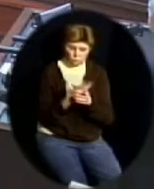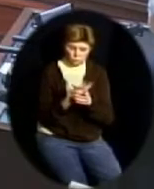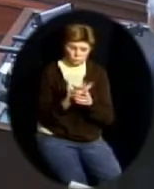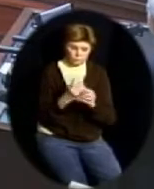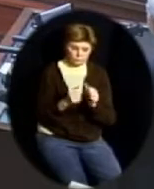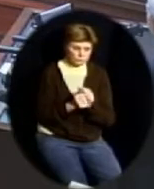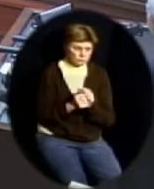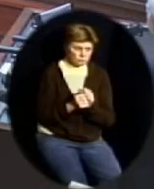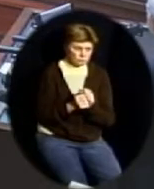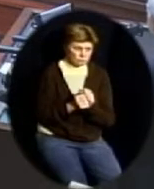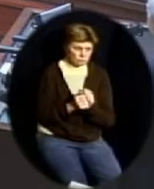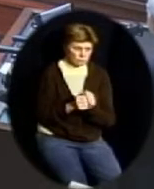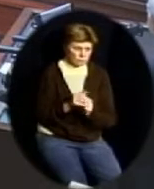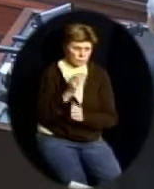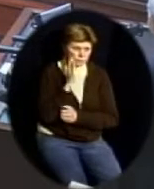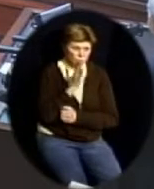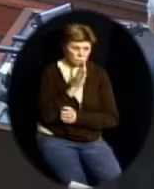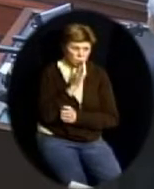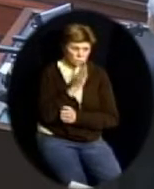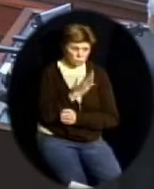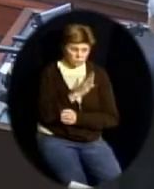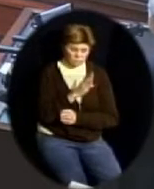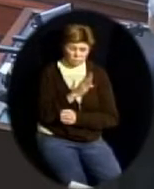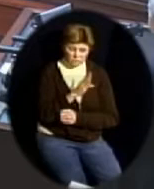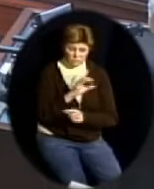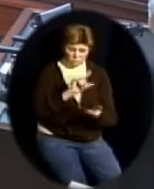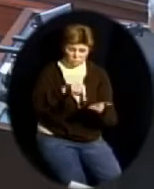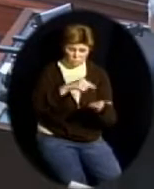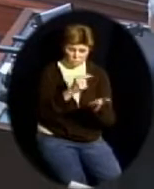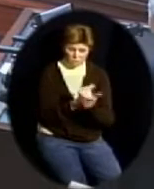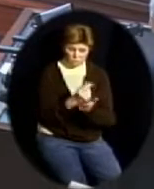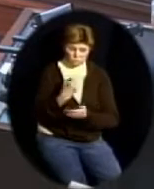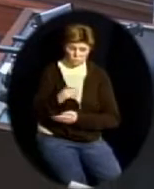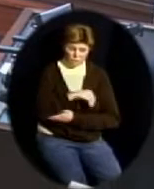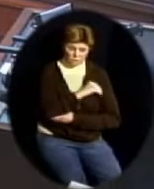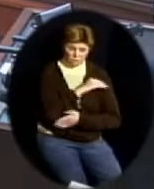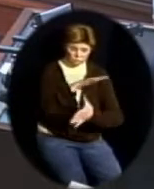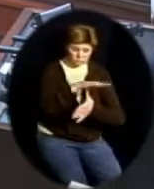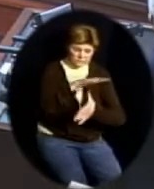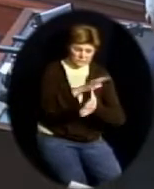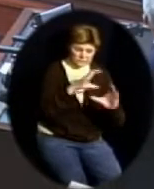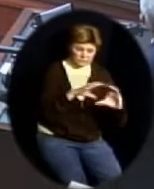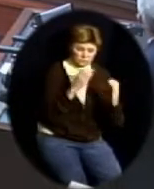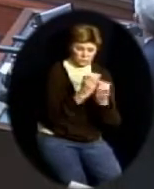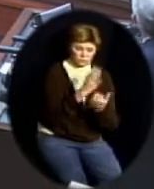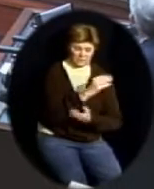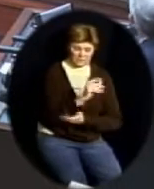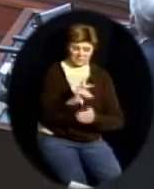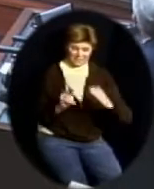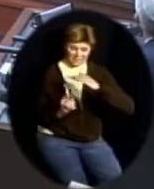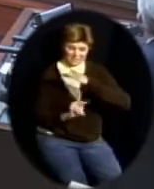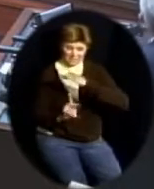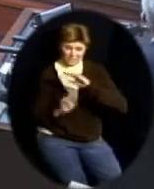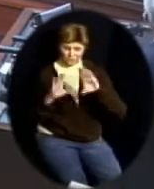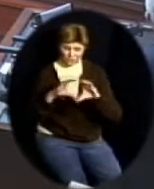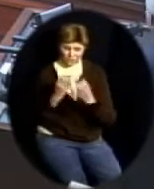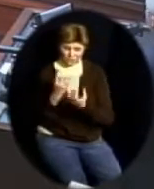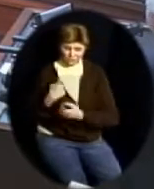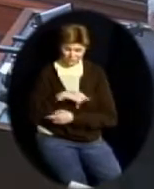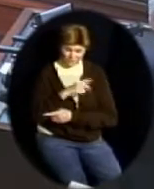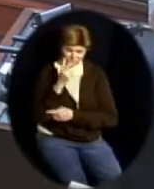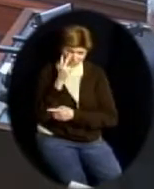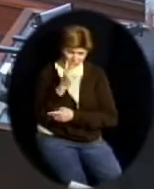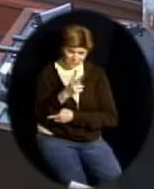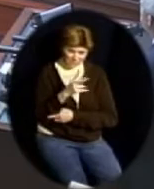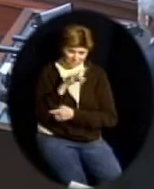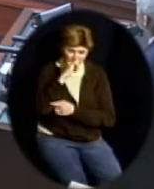simply because of the graduating class leaving and the kindergarten class that we just saw represented here tonight, the Pledge of Allegiance, and another one